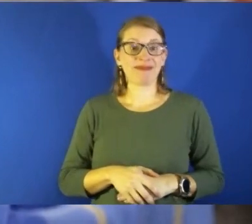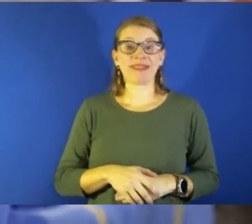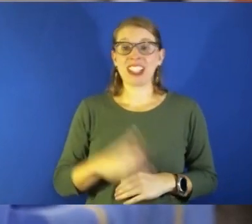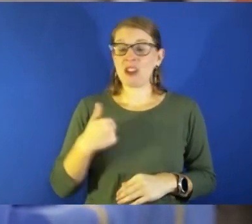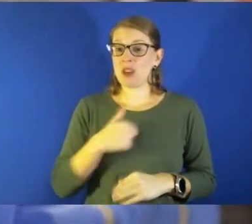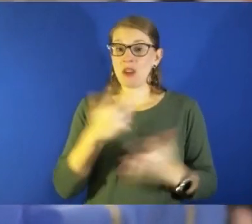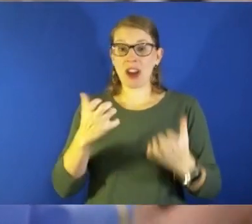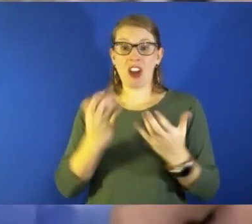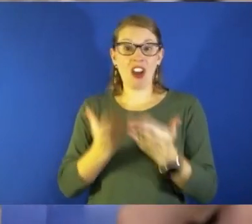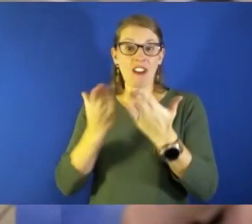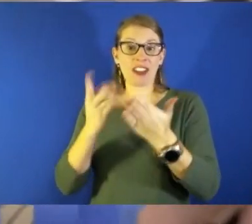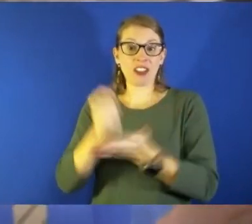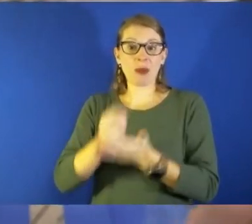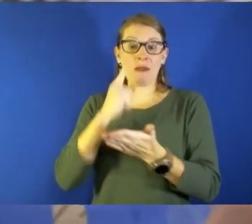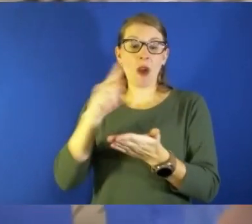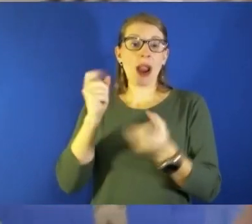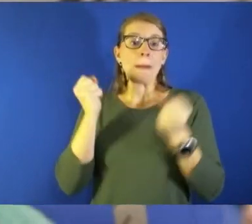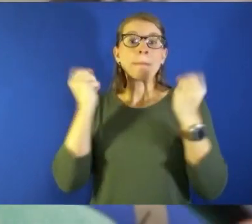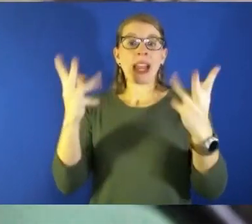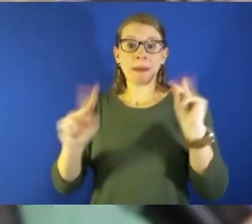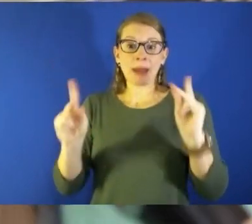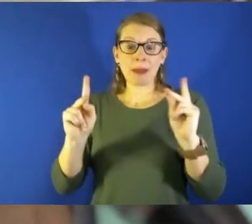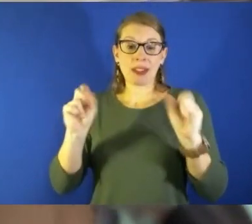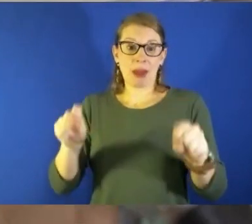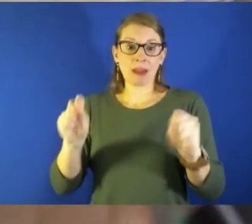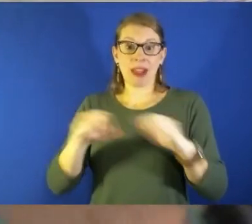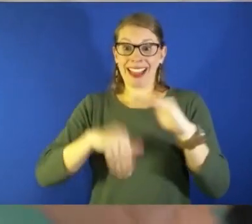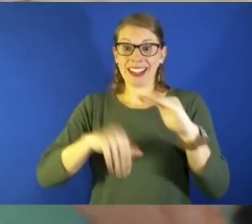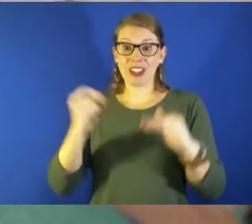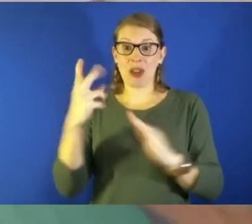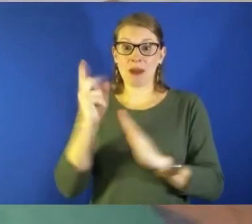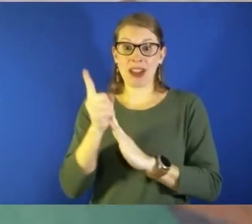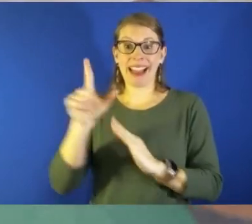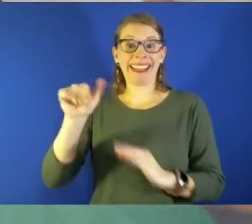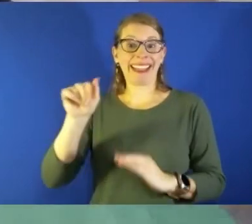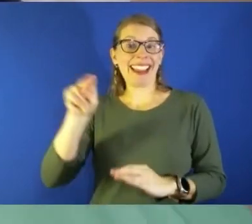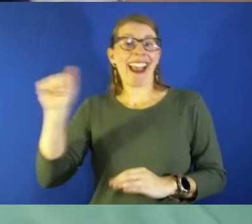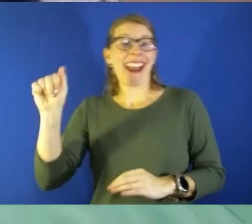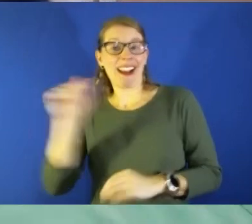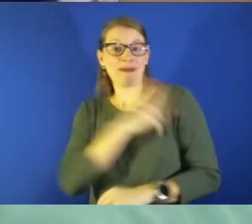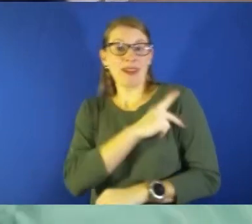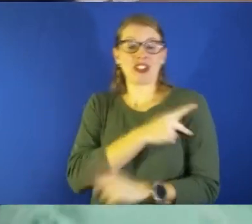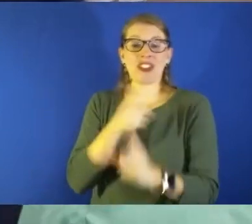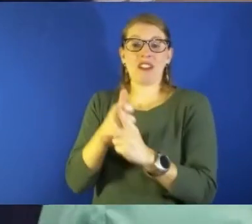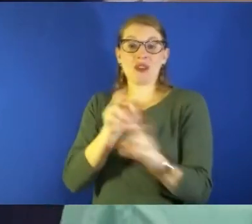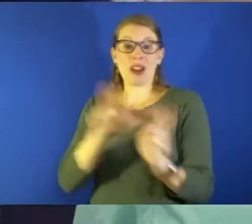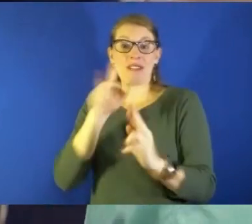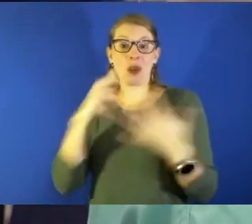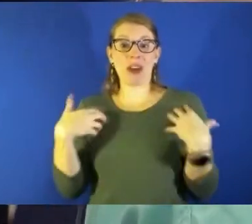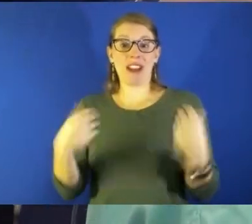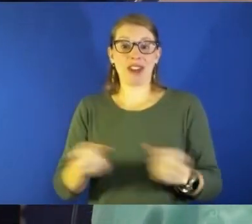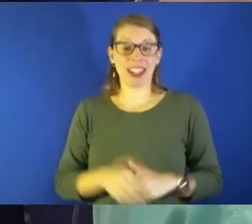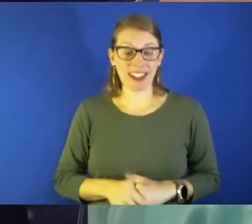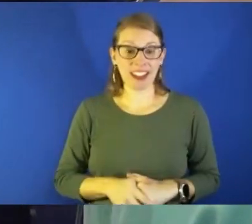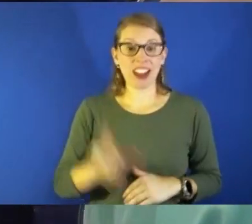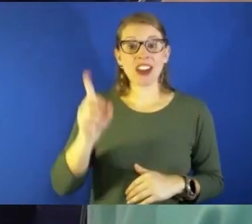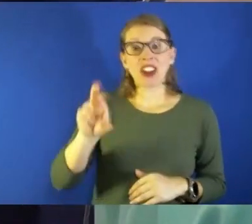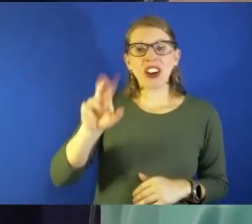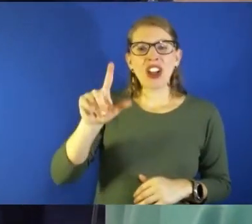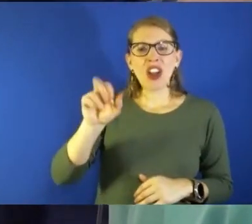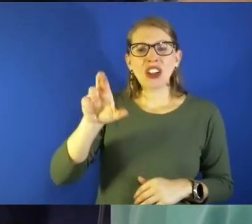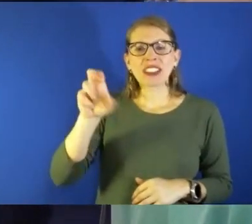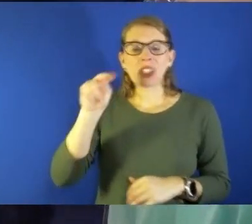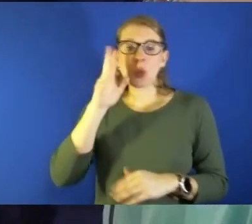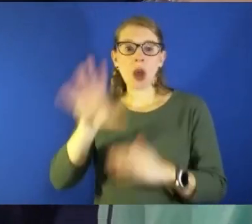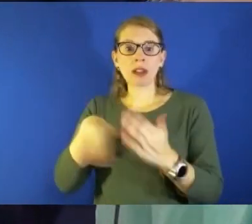possible. Less than 12 minutes, and our patient Leanna is ready for recovery. And Dr. Larson, you said she'd be home in time for a